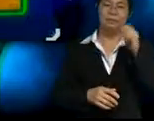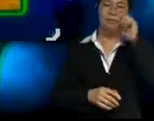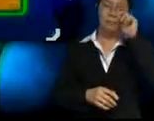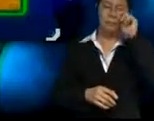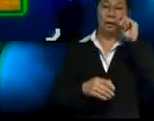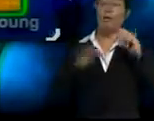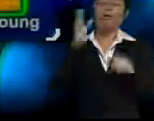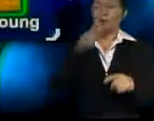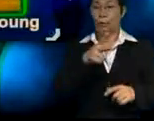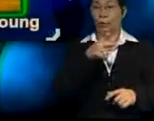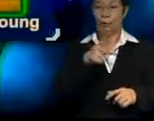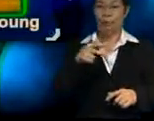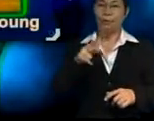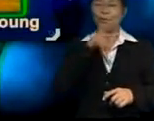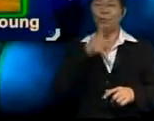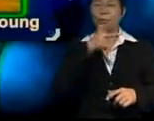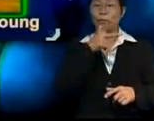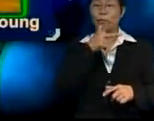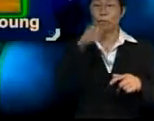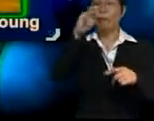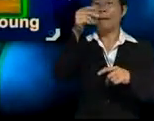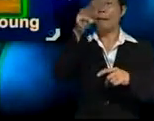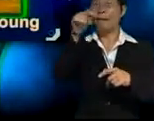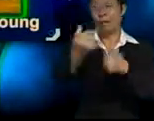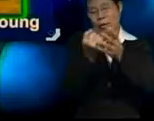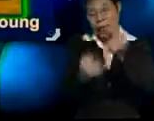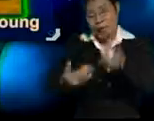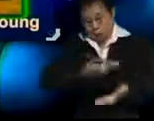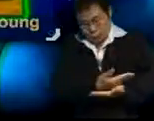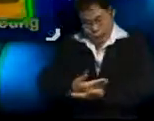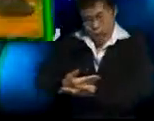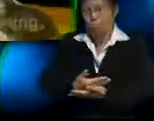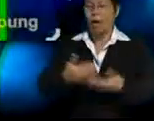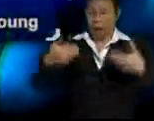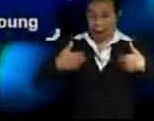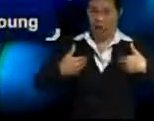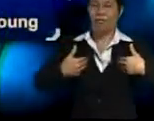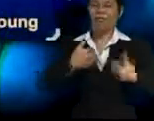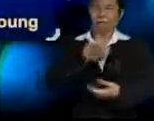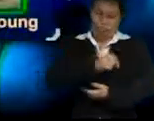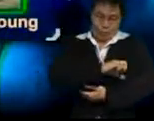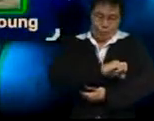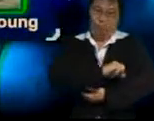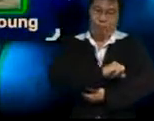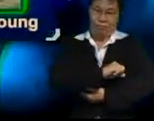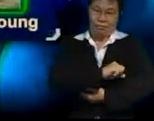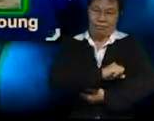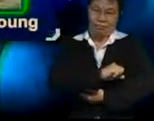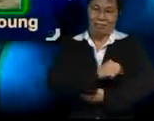Female mammals give birth to the young. They produce milk and suckle their